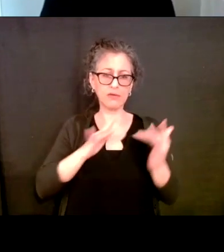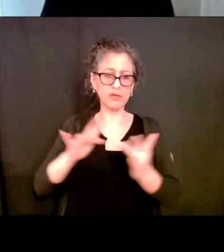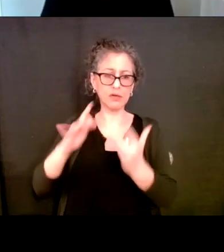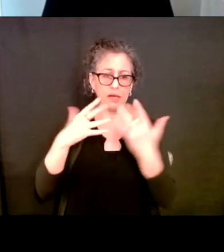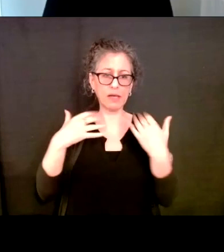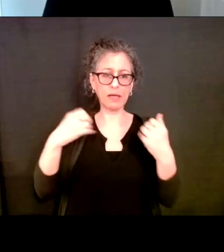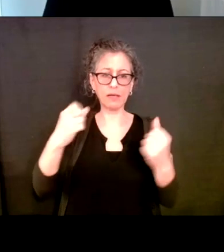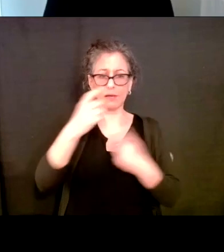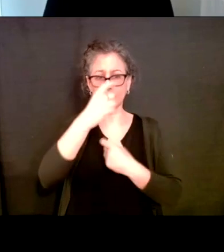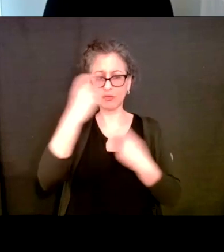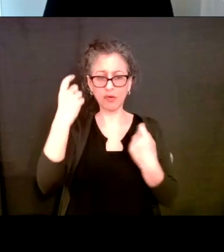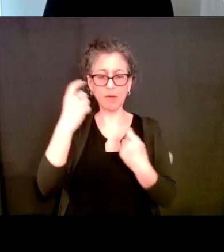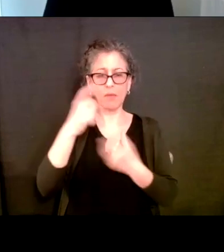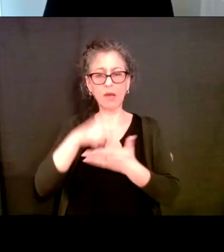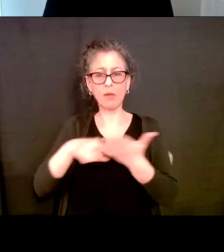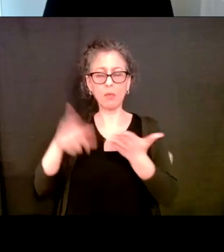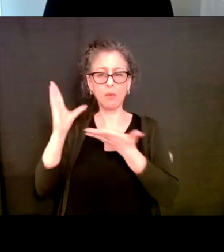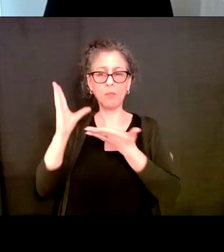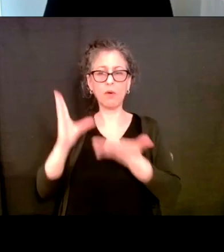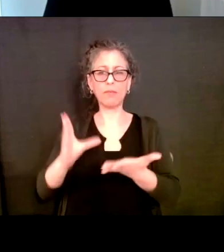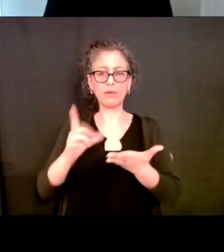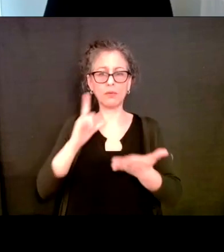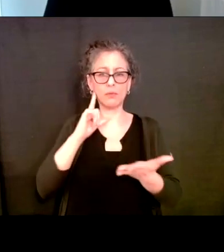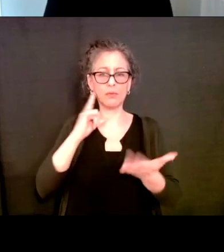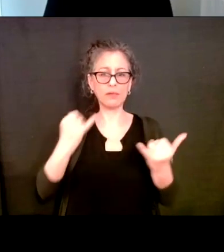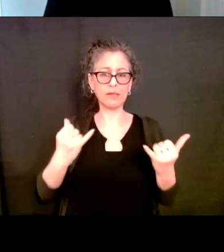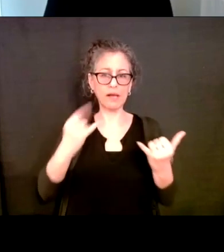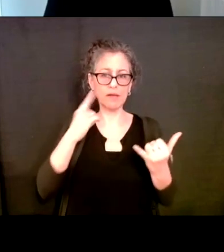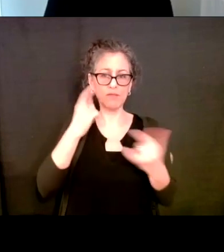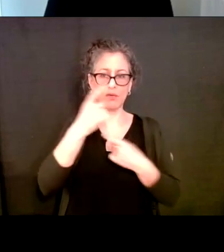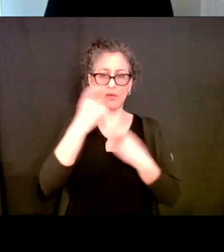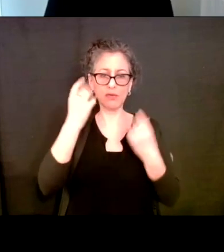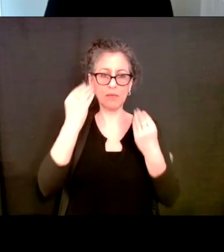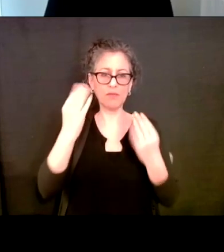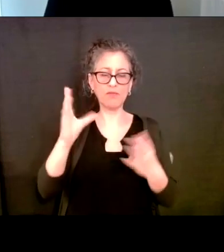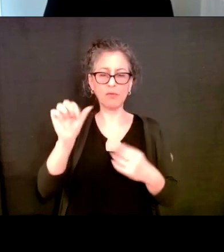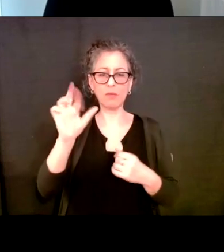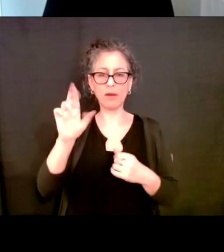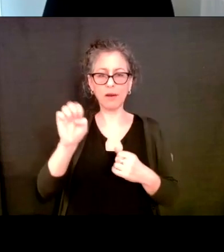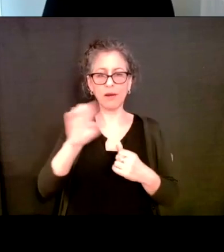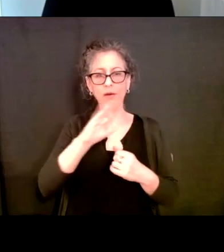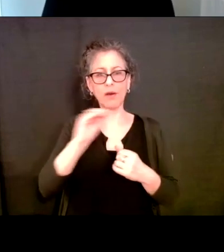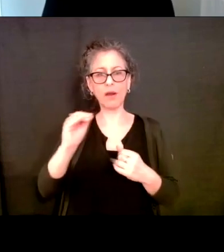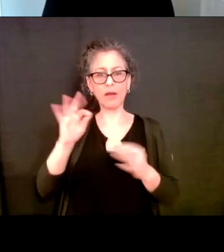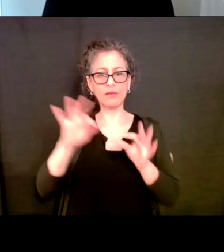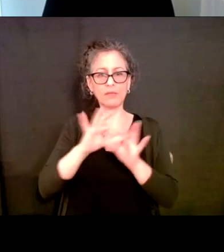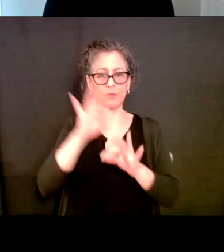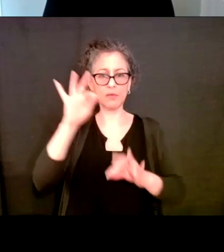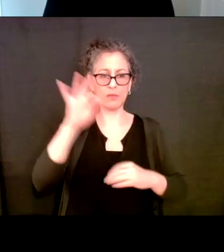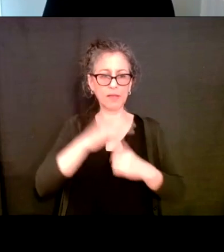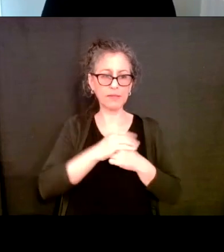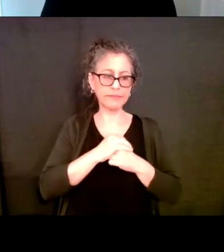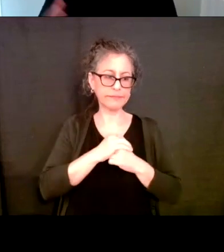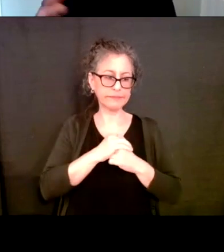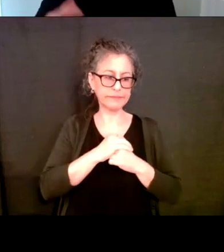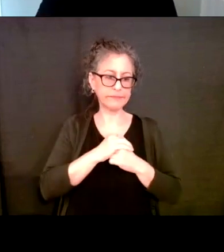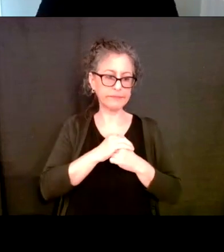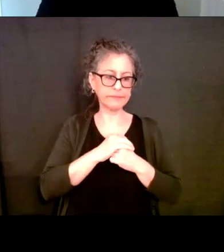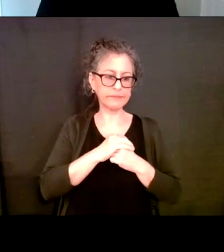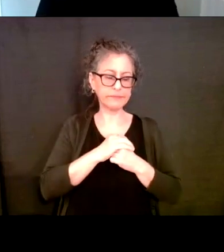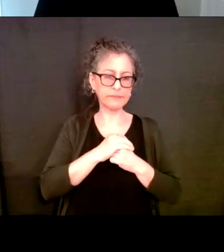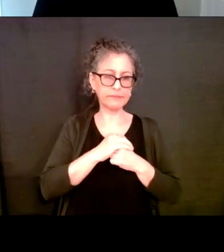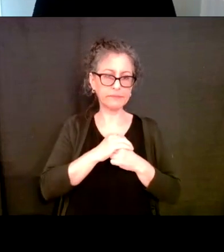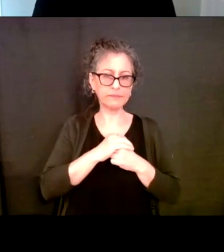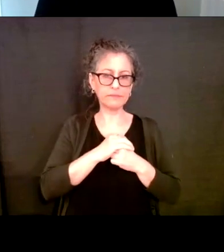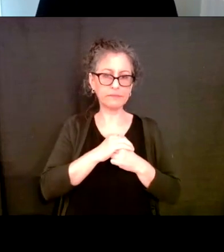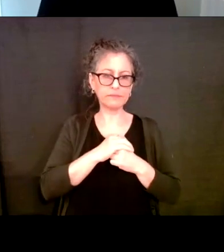trauma and what has brought me to today around trauma-informed care and spirituality. And so in this, you'll see